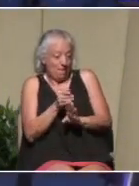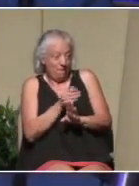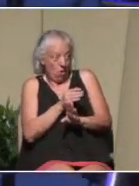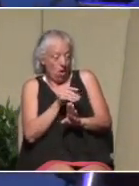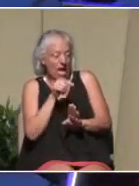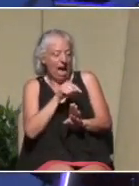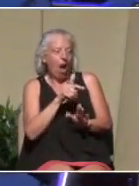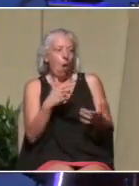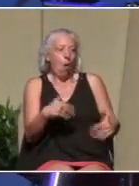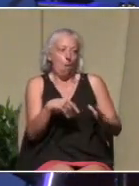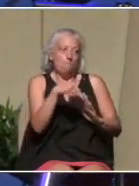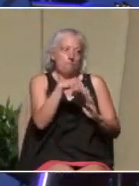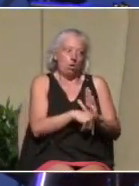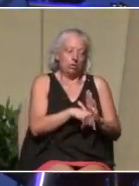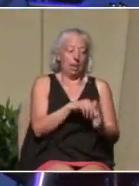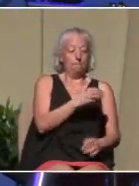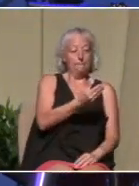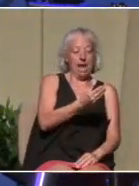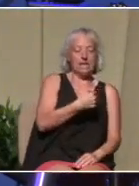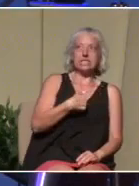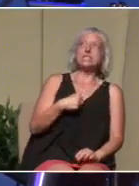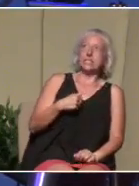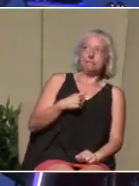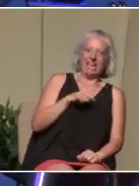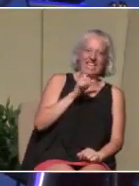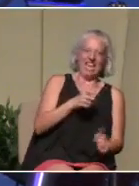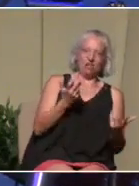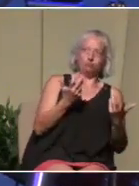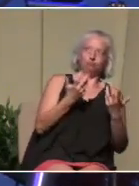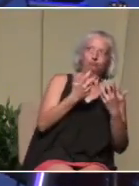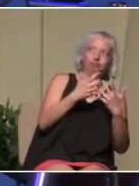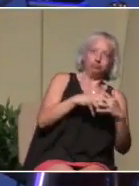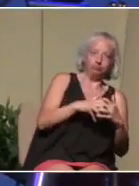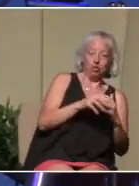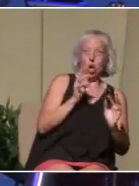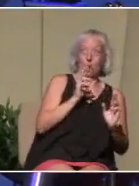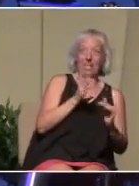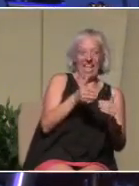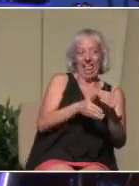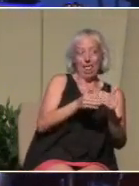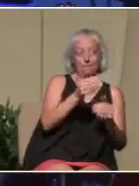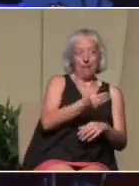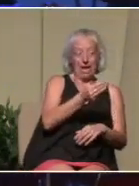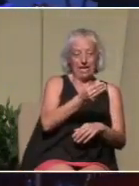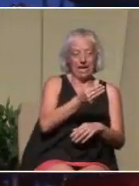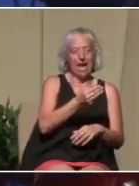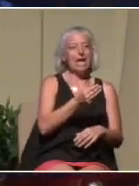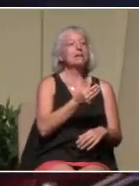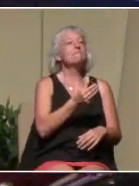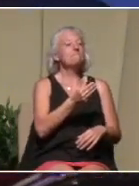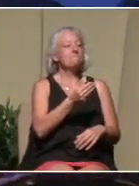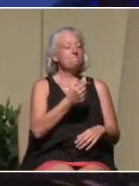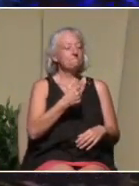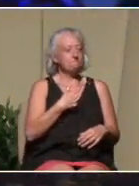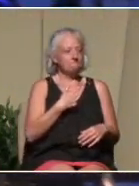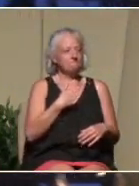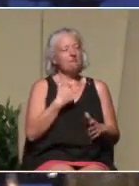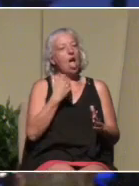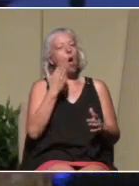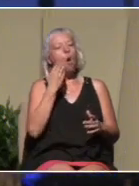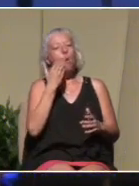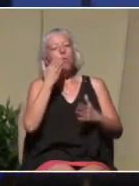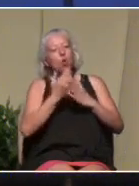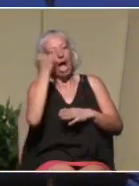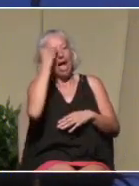So Monday, I say, okay, now this has to come together. And I'm hoping by the end of Monday, I have a keen sense of where it's going